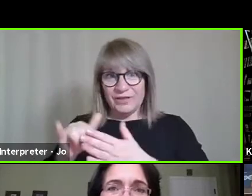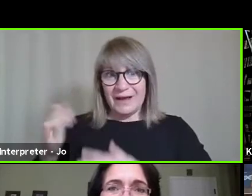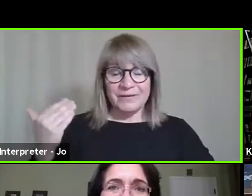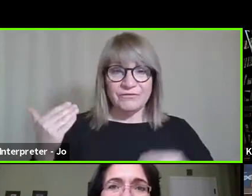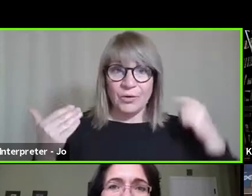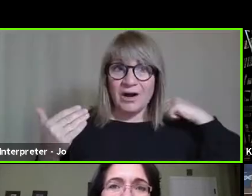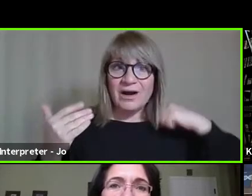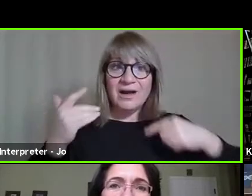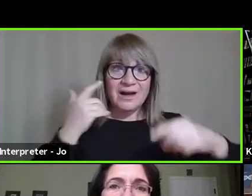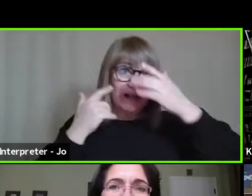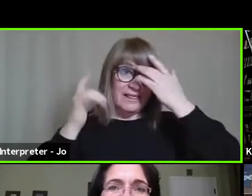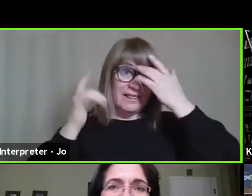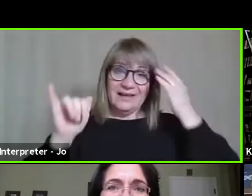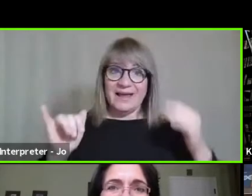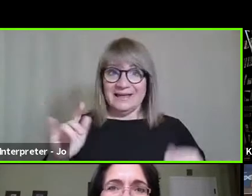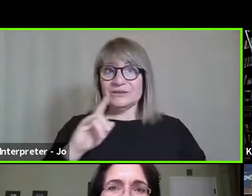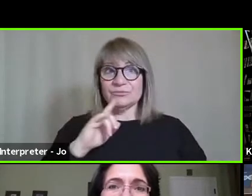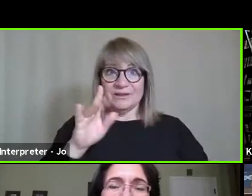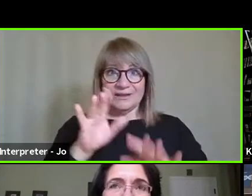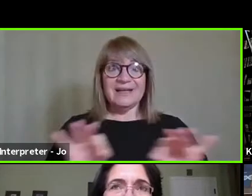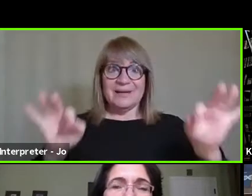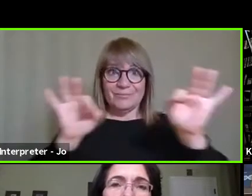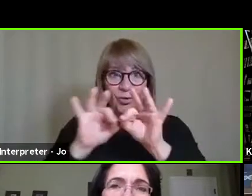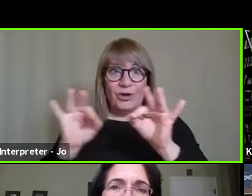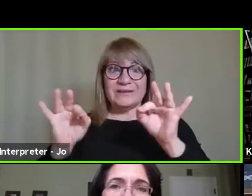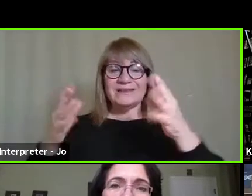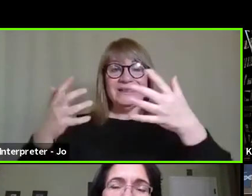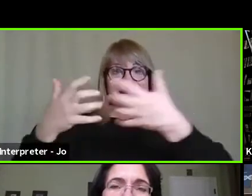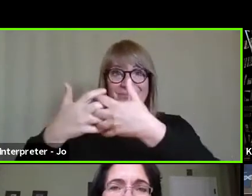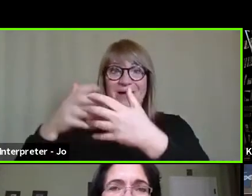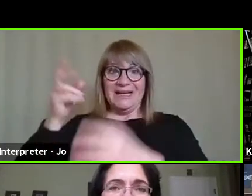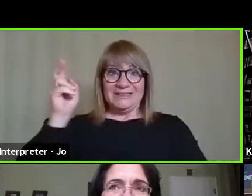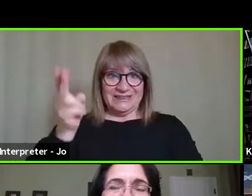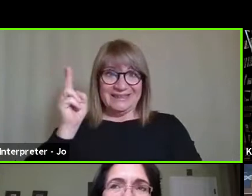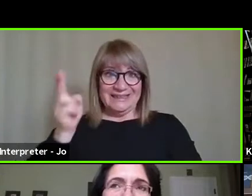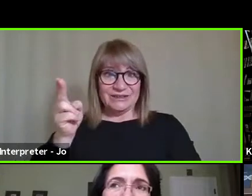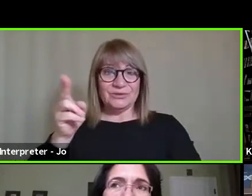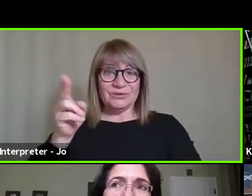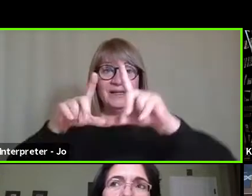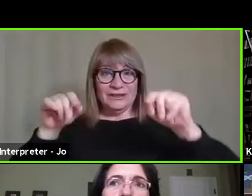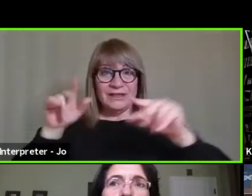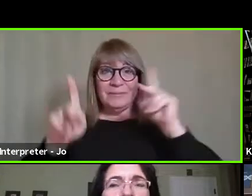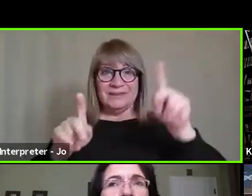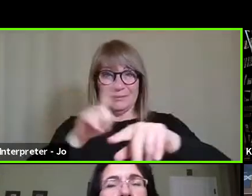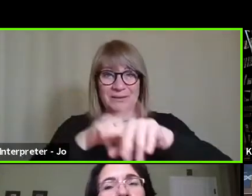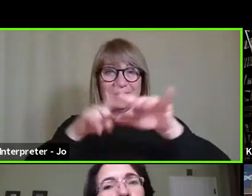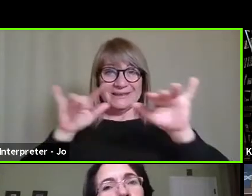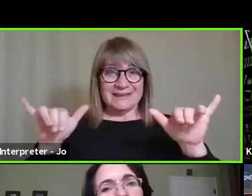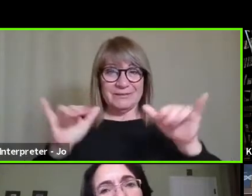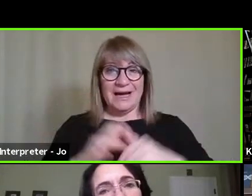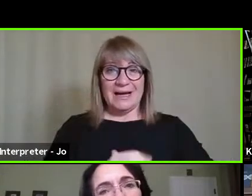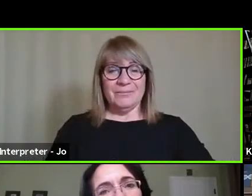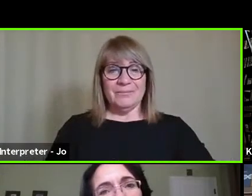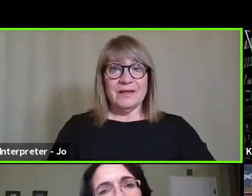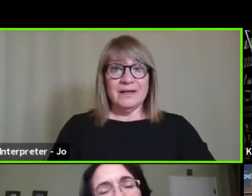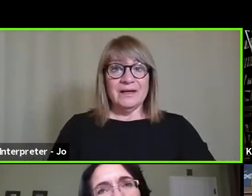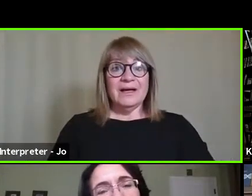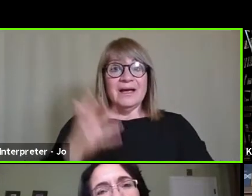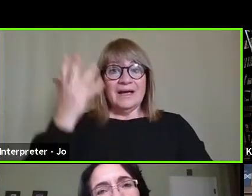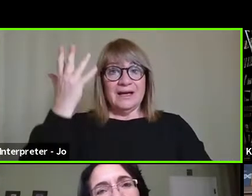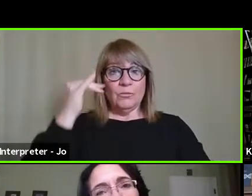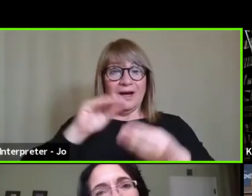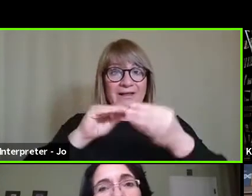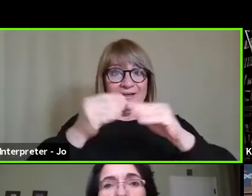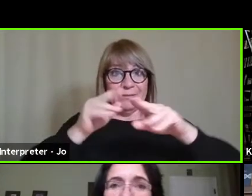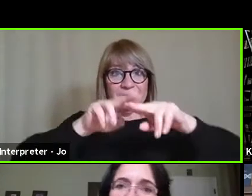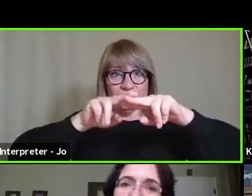mentioning right so important and understanding and being able to interpret what's happening especially why the numbers are going down in the